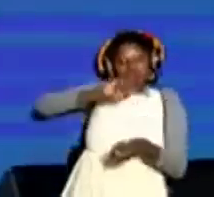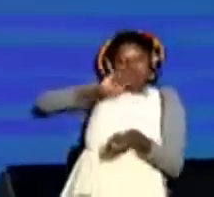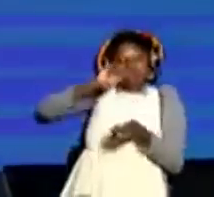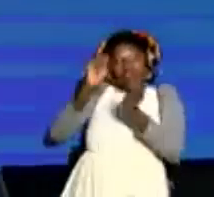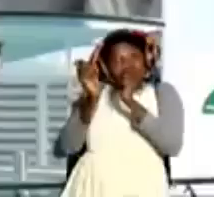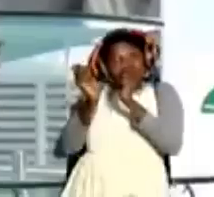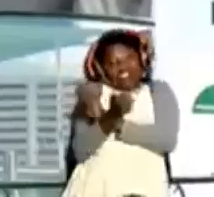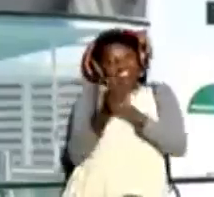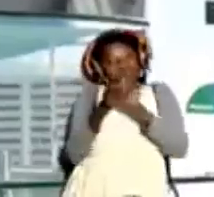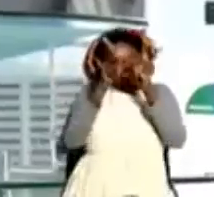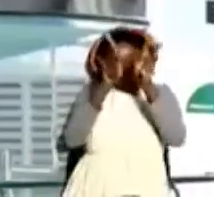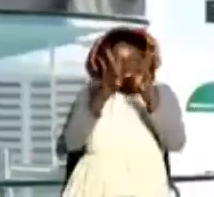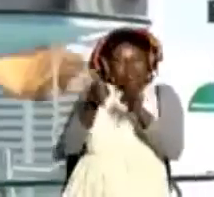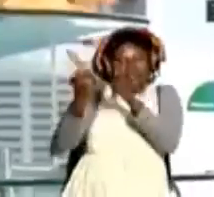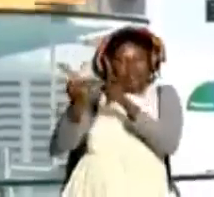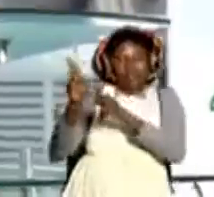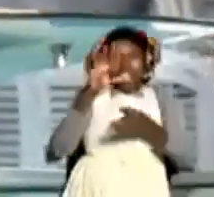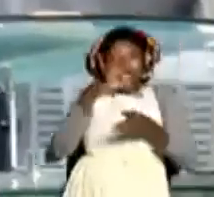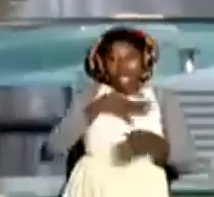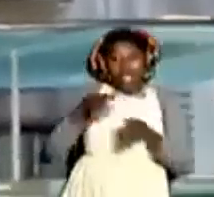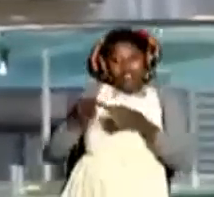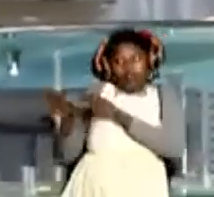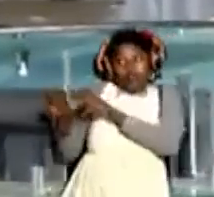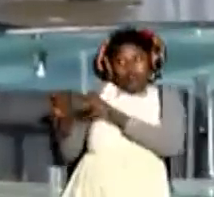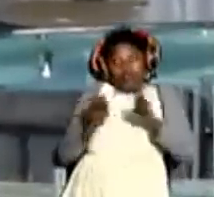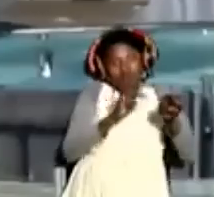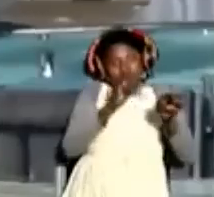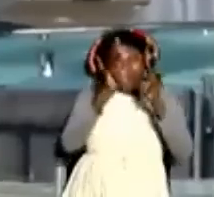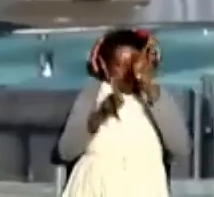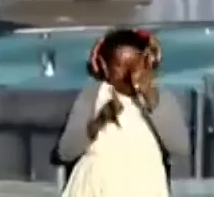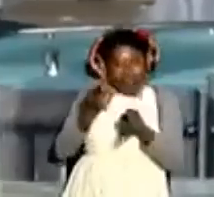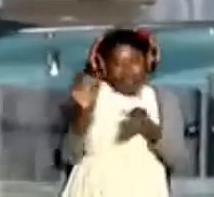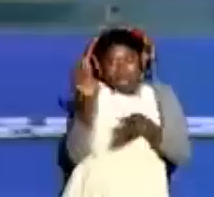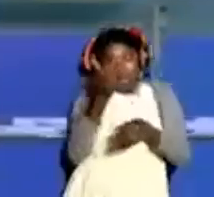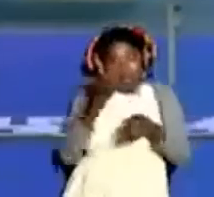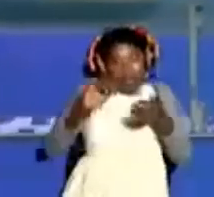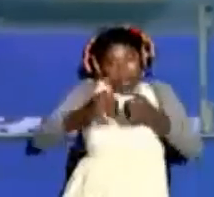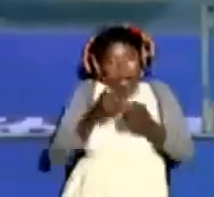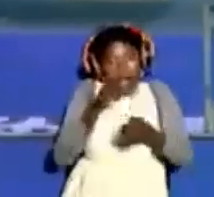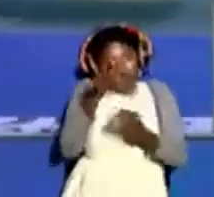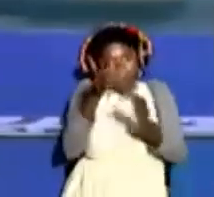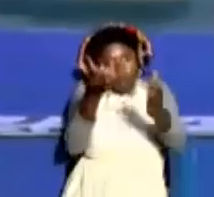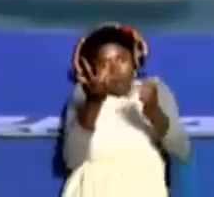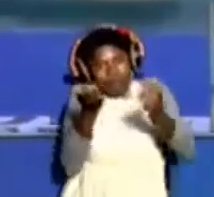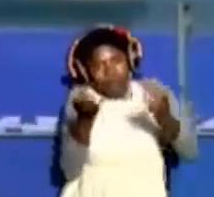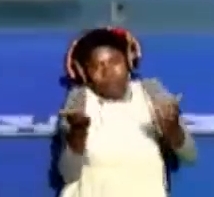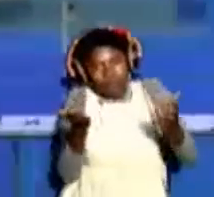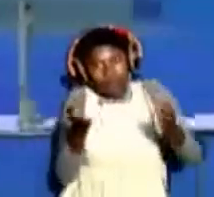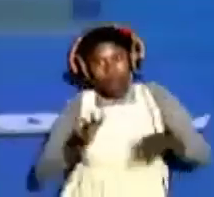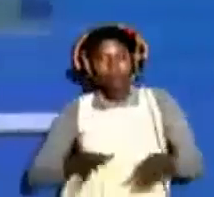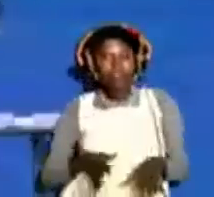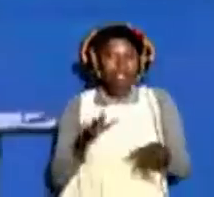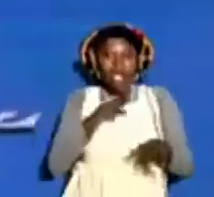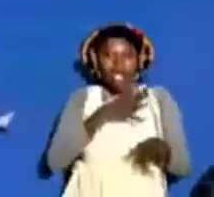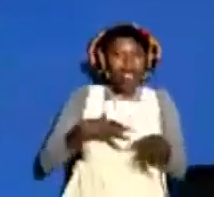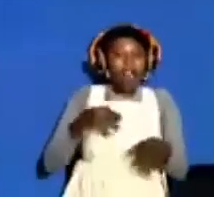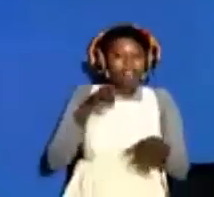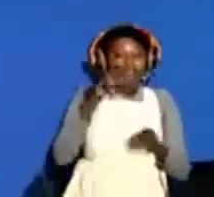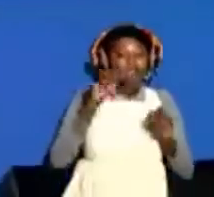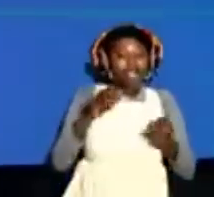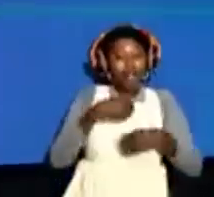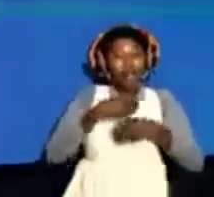congregation, to move people anyhow they want to move them. They can make us